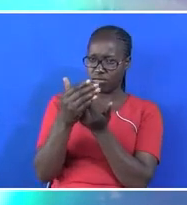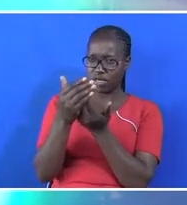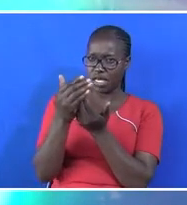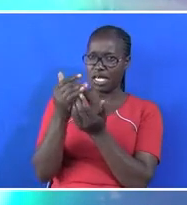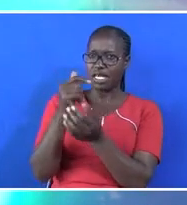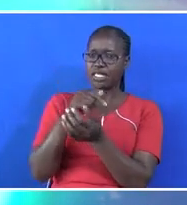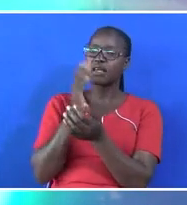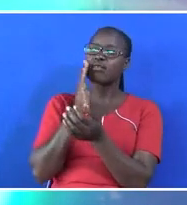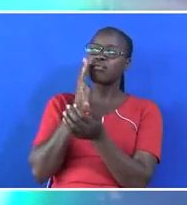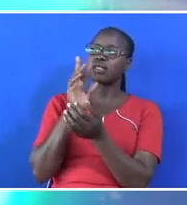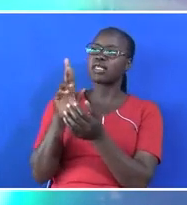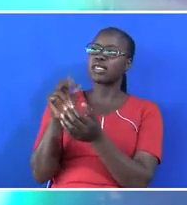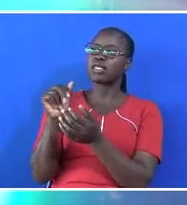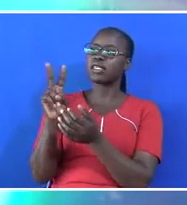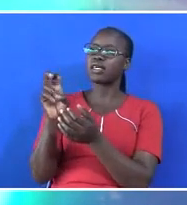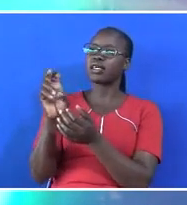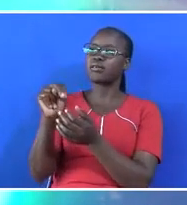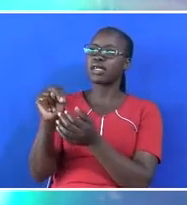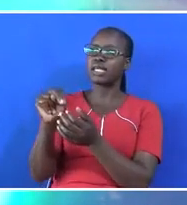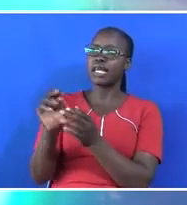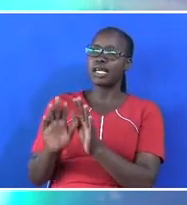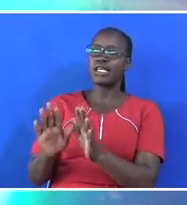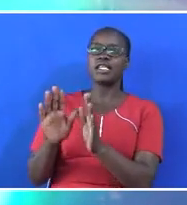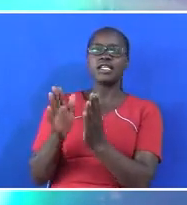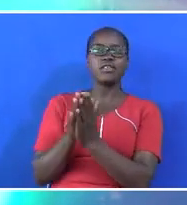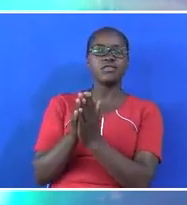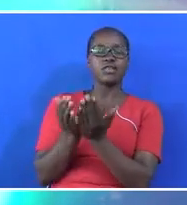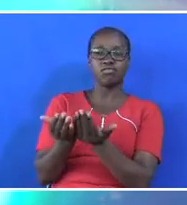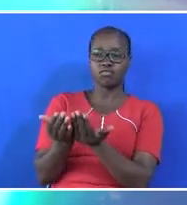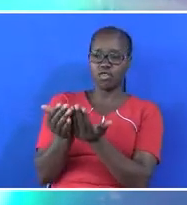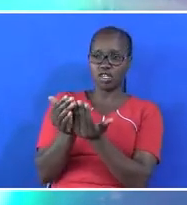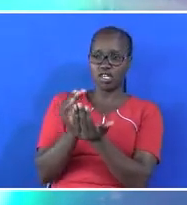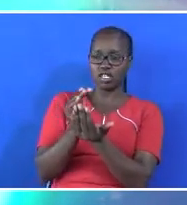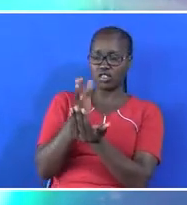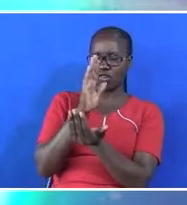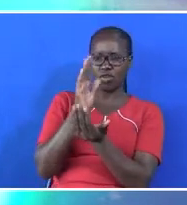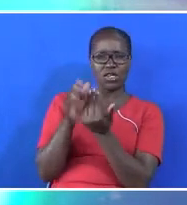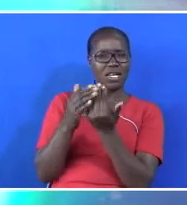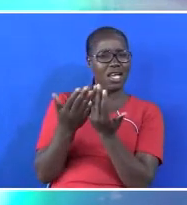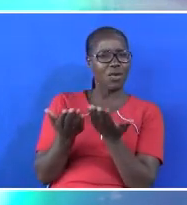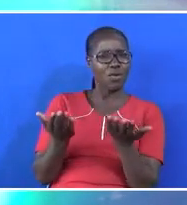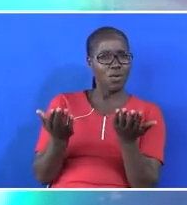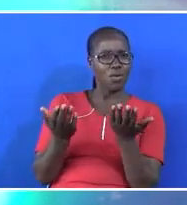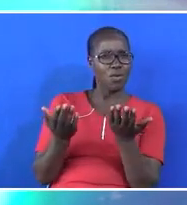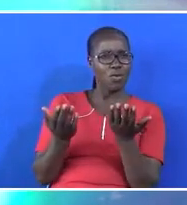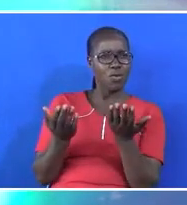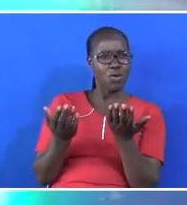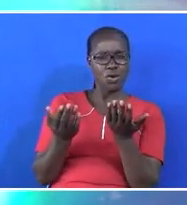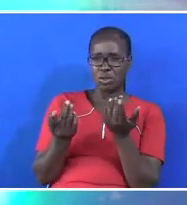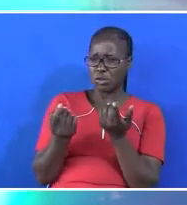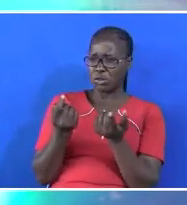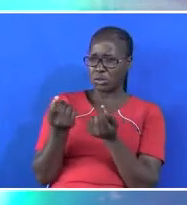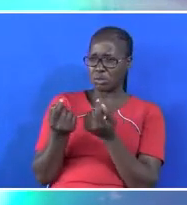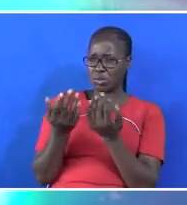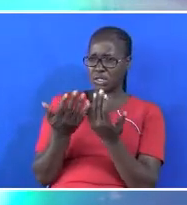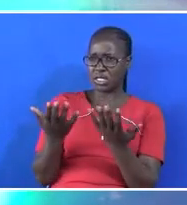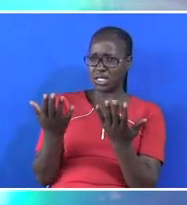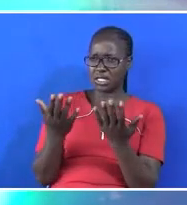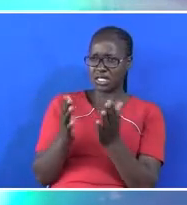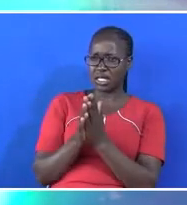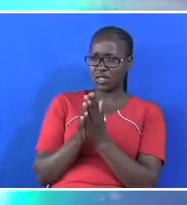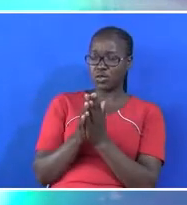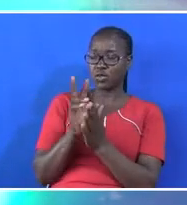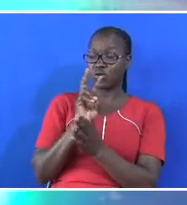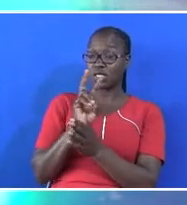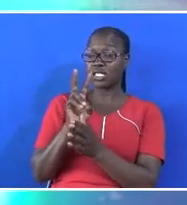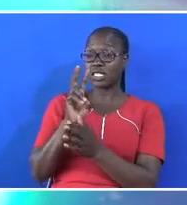Raven leaves the nest. God takes up. And you know how God does it? You know, it's in these small things that you see the glory